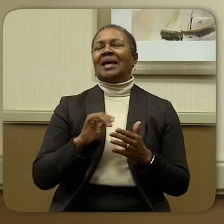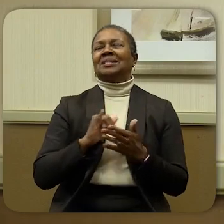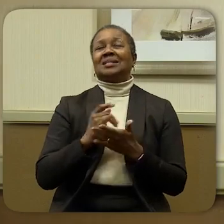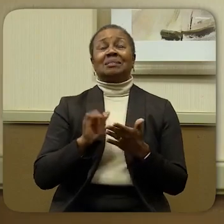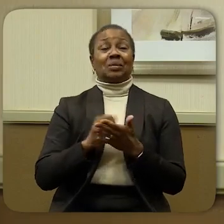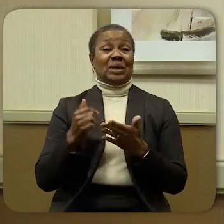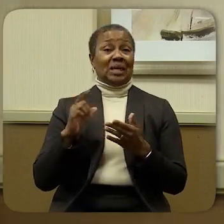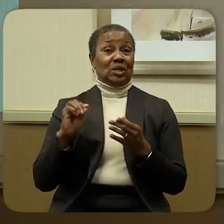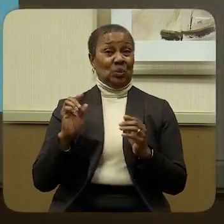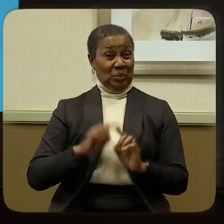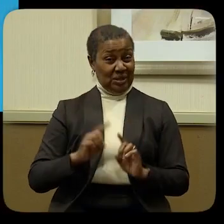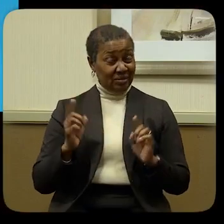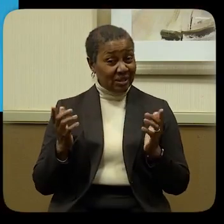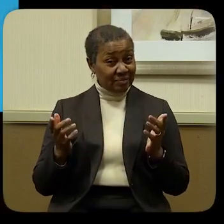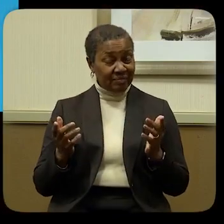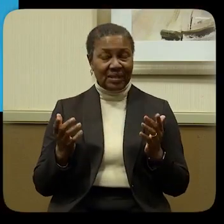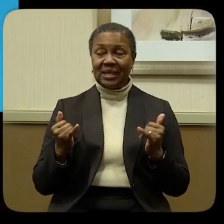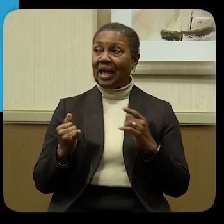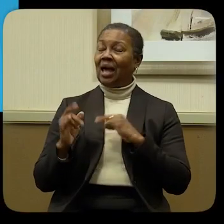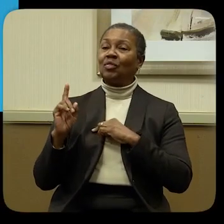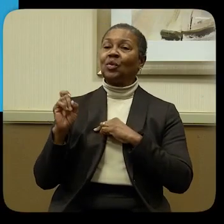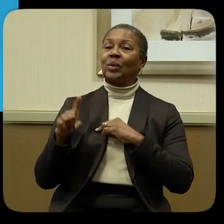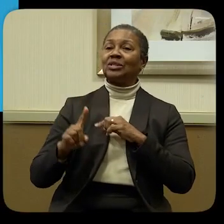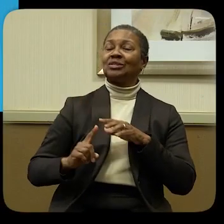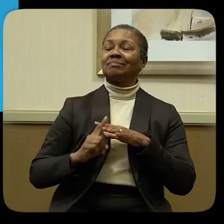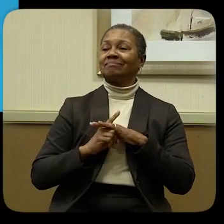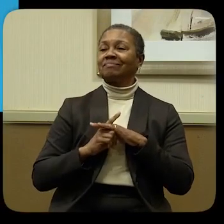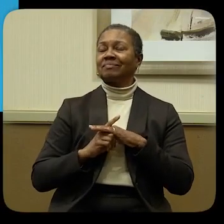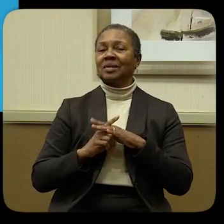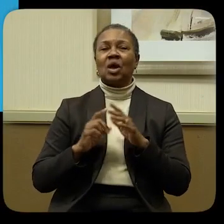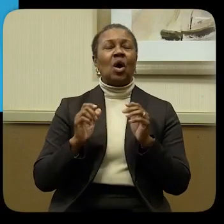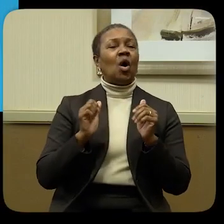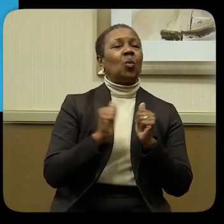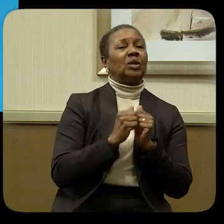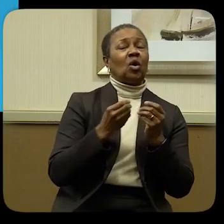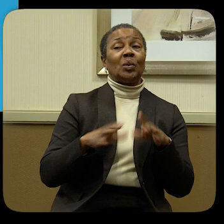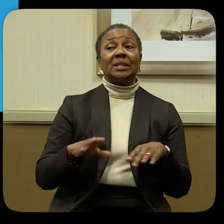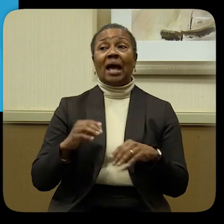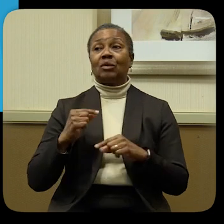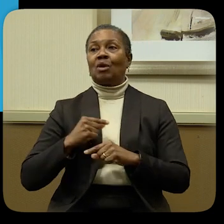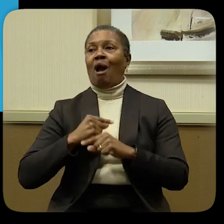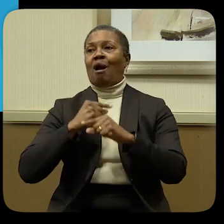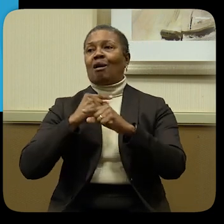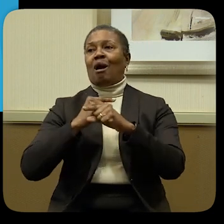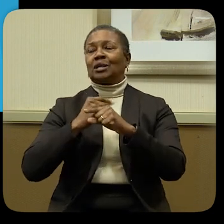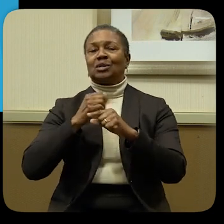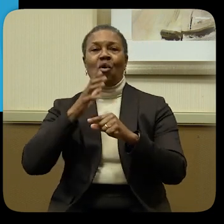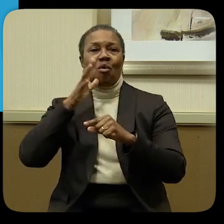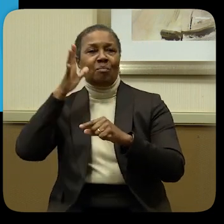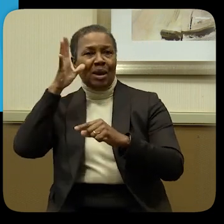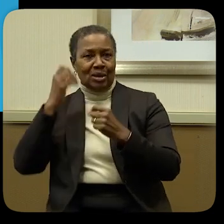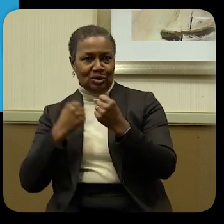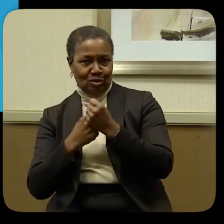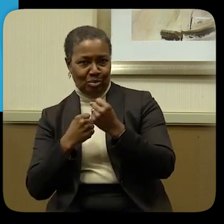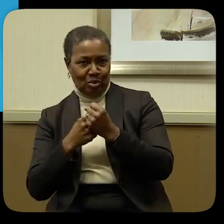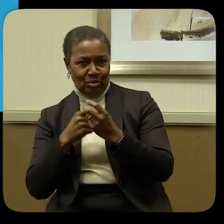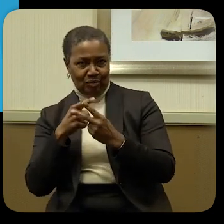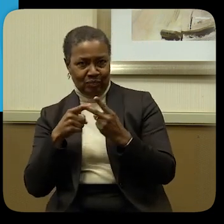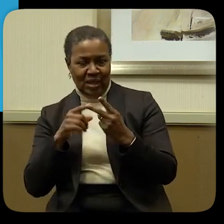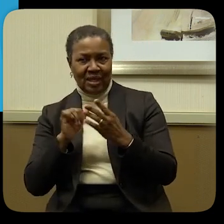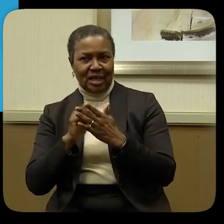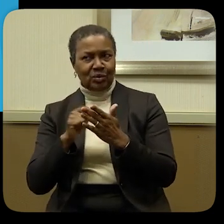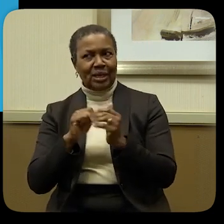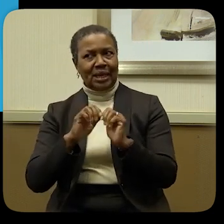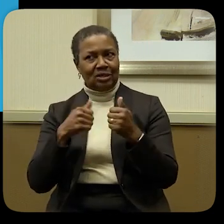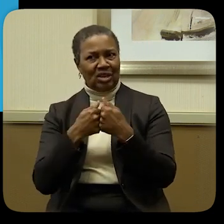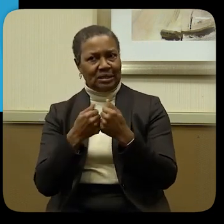something we can do? Now then the question is, with or without parent or guardian support? And that's where the stuff can